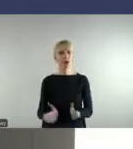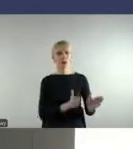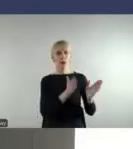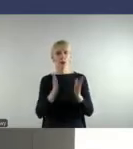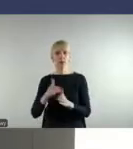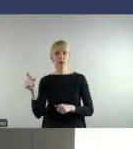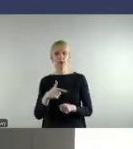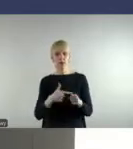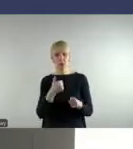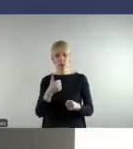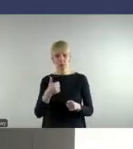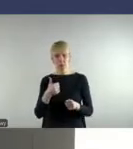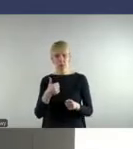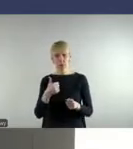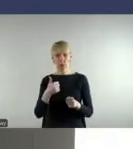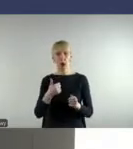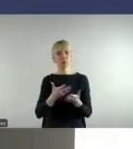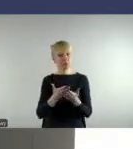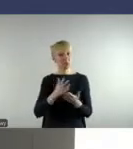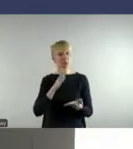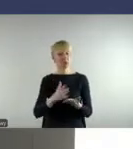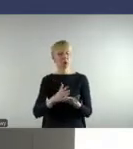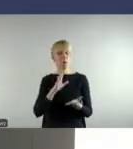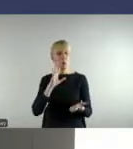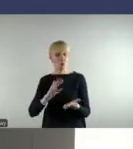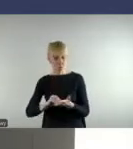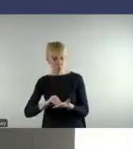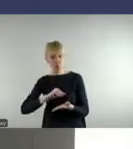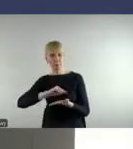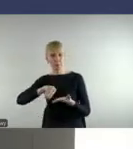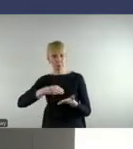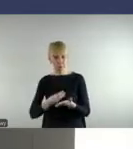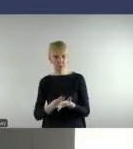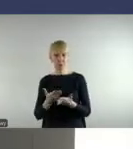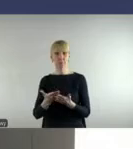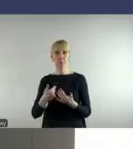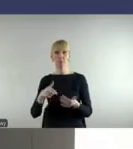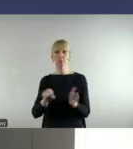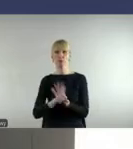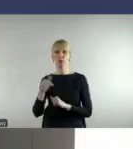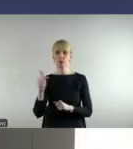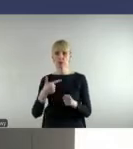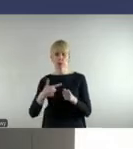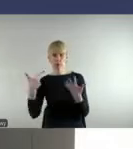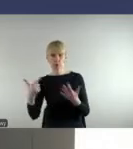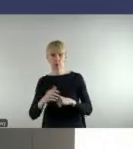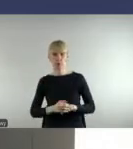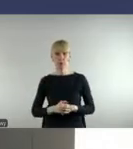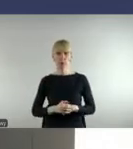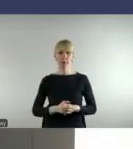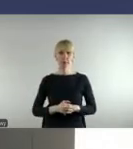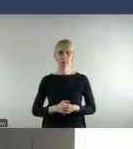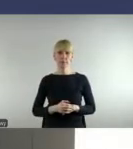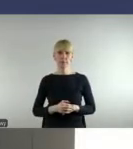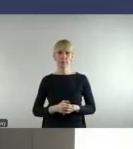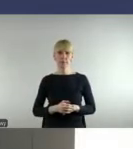ensure better project for the years 2014-2020, and in 2020 it was updated, which was accepted by